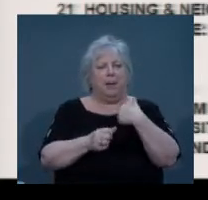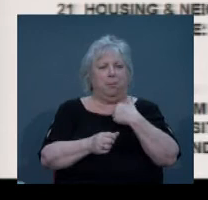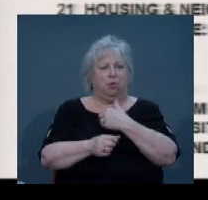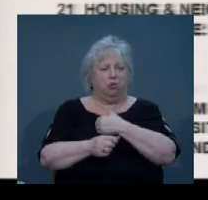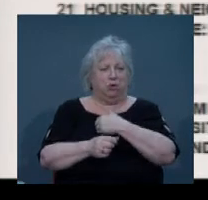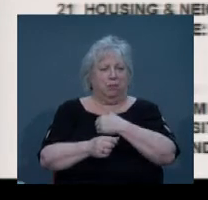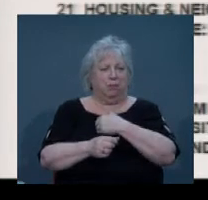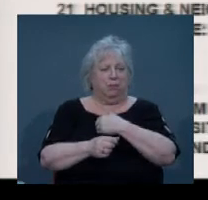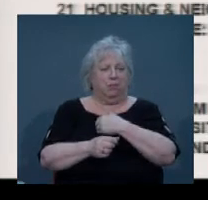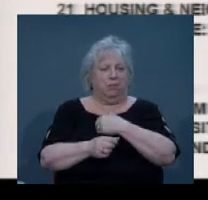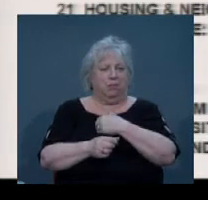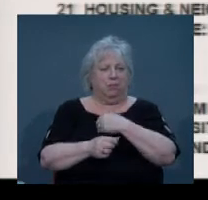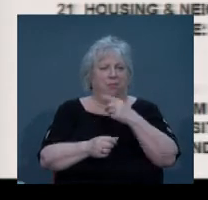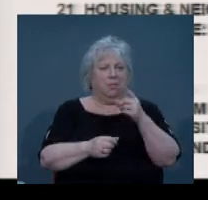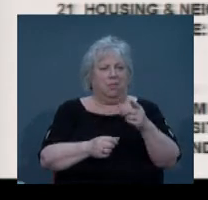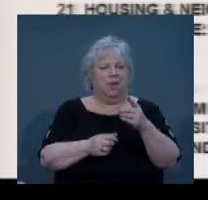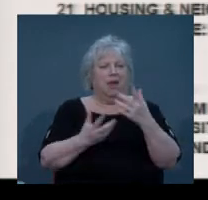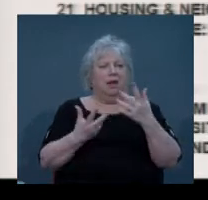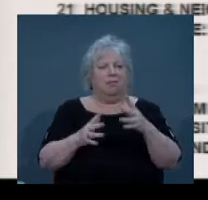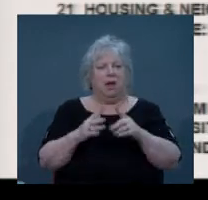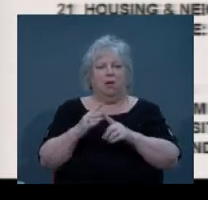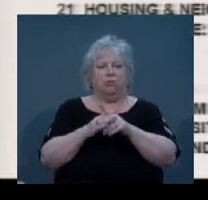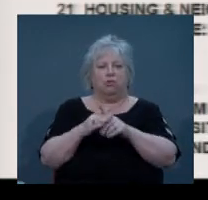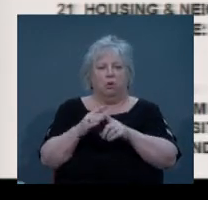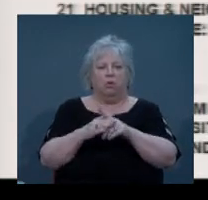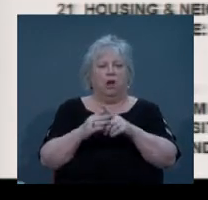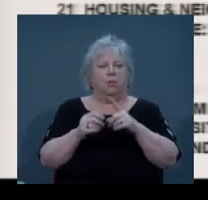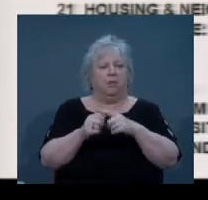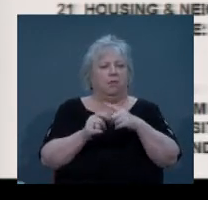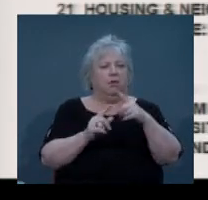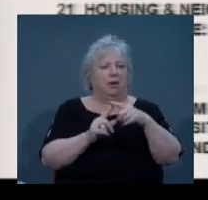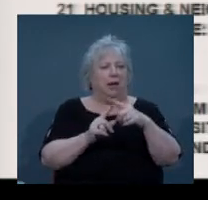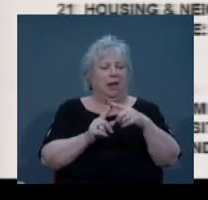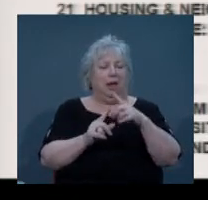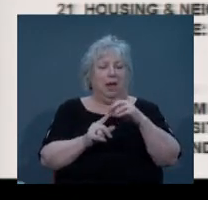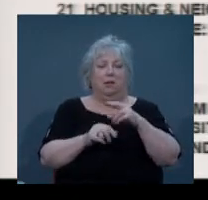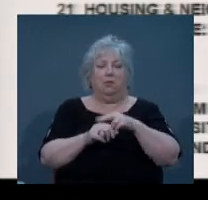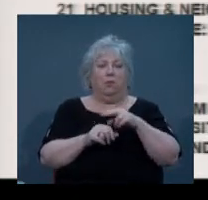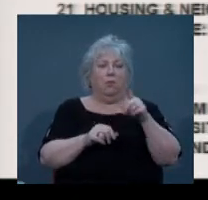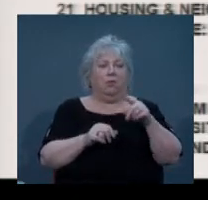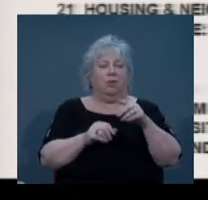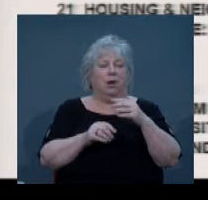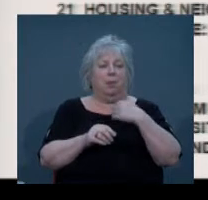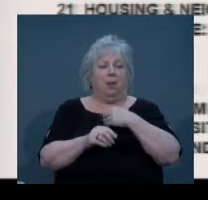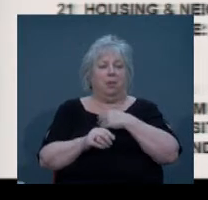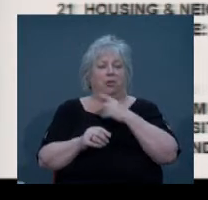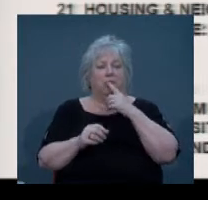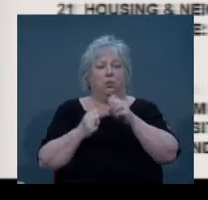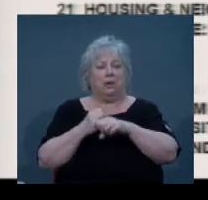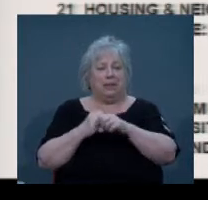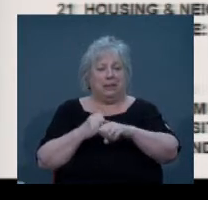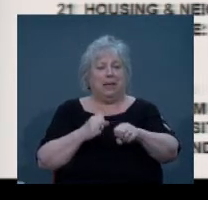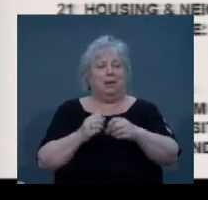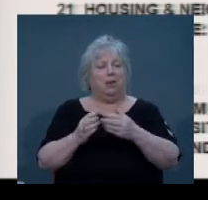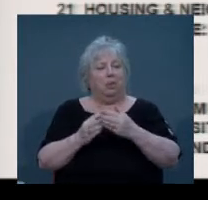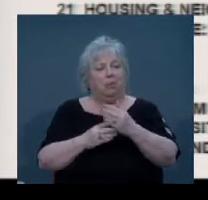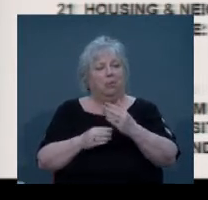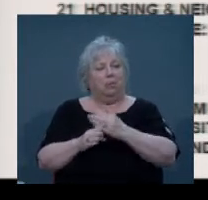membership, that they have now showed up at First Tee, and of course their membership was extended through the end of the